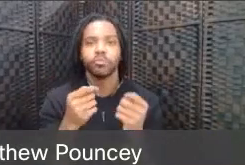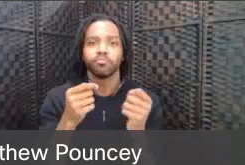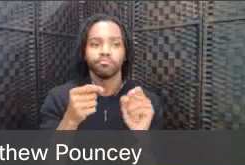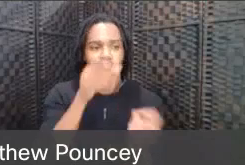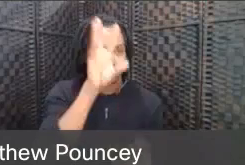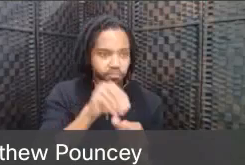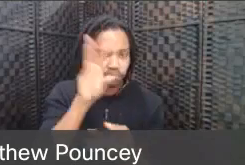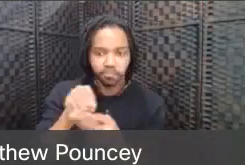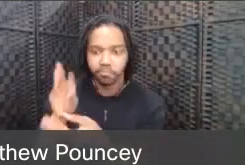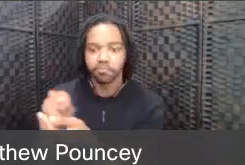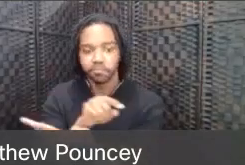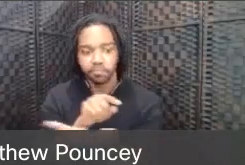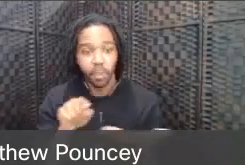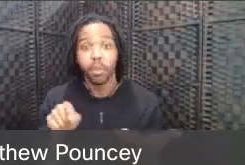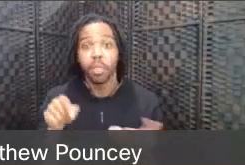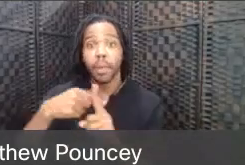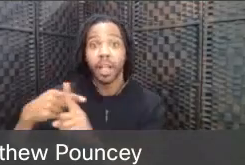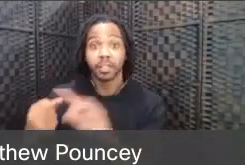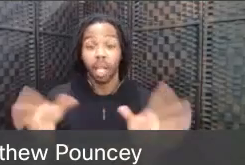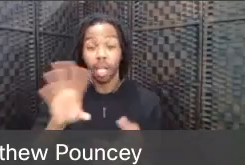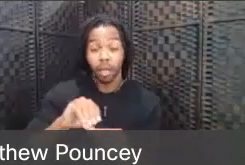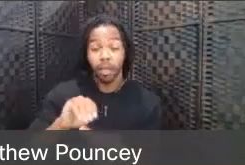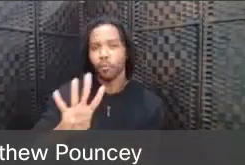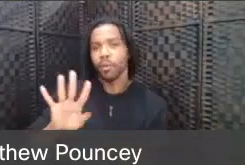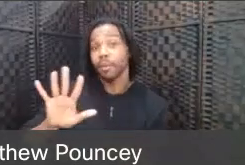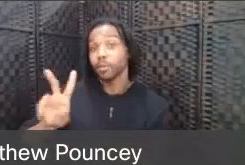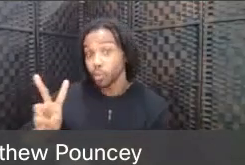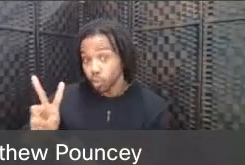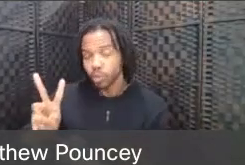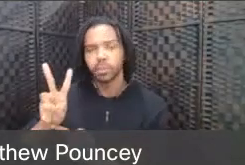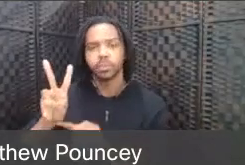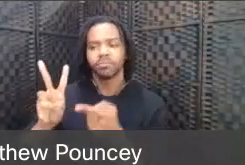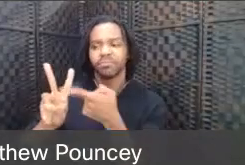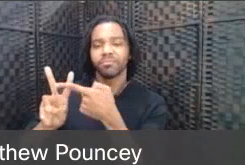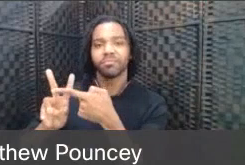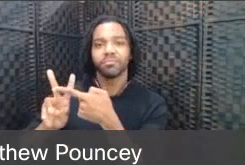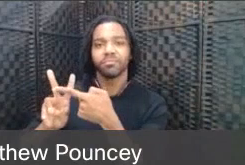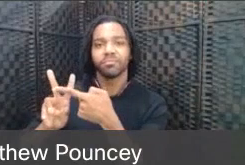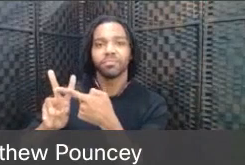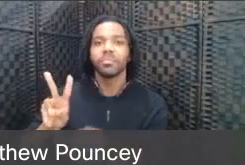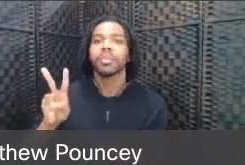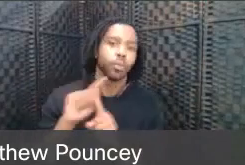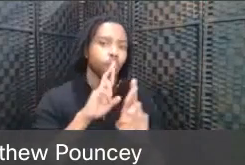there, you'll get to 452, but that is because we had 2 people who have been reported as positive twice.